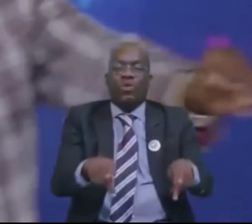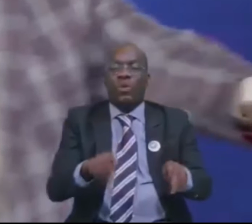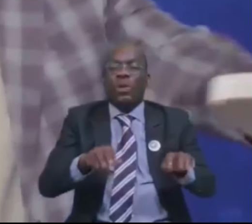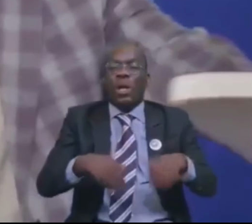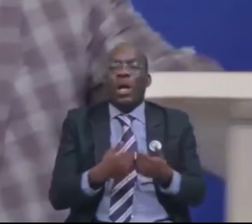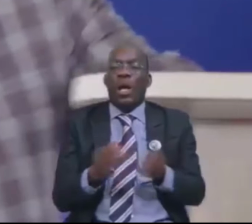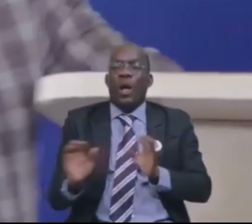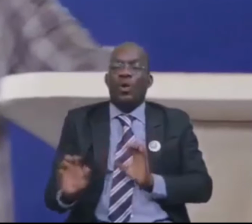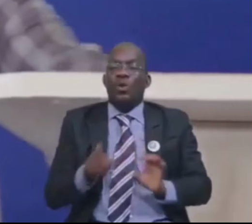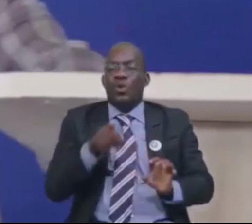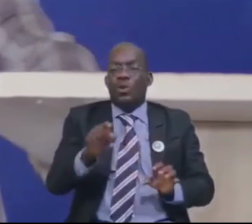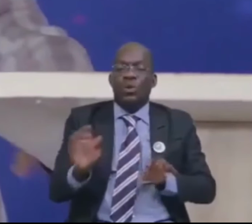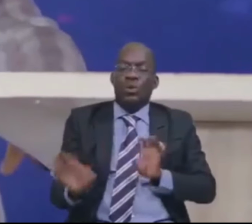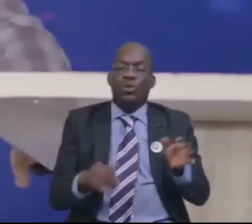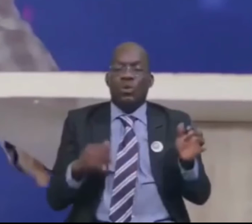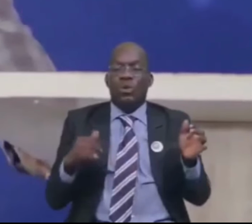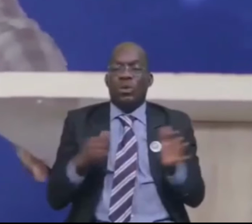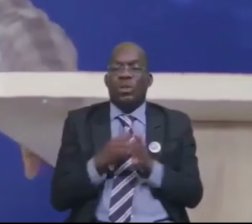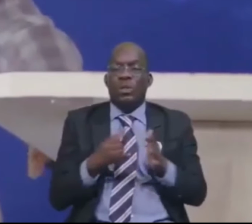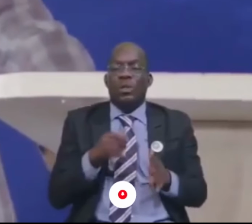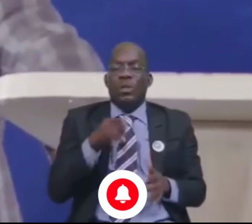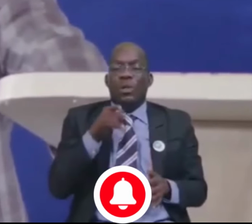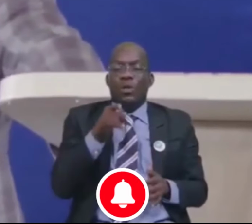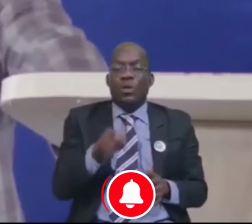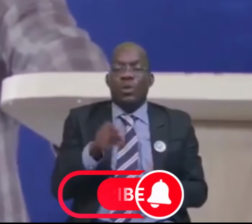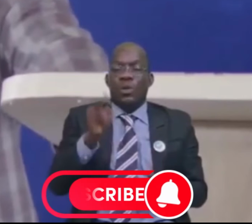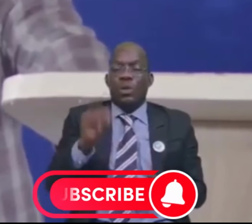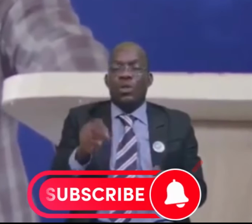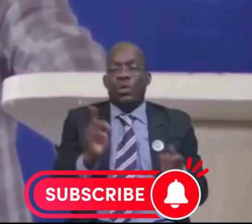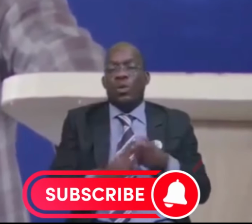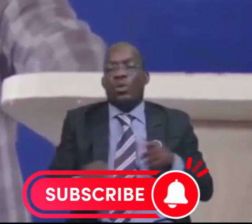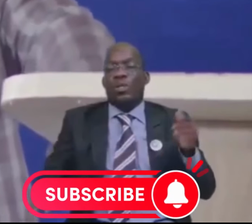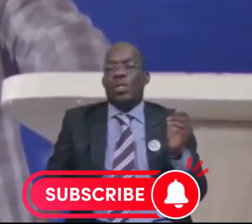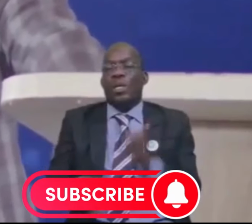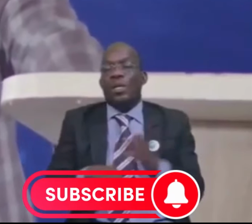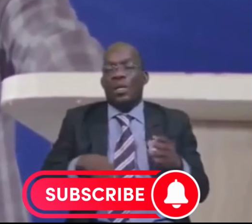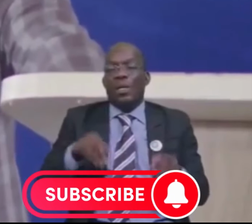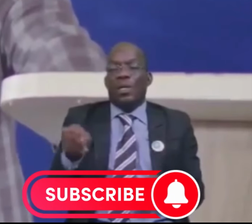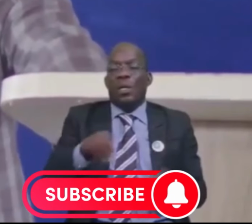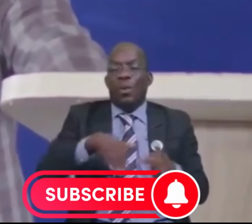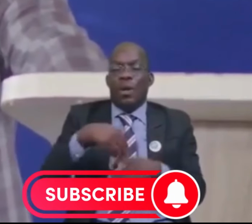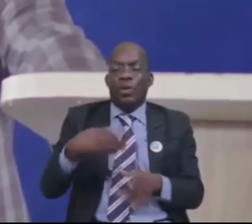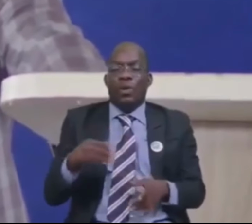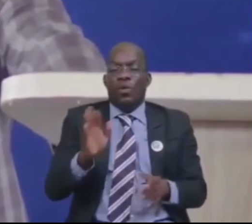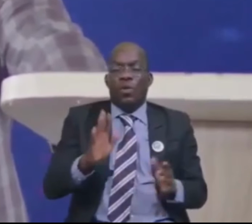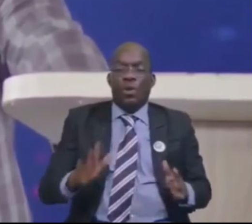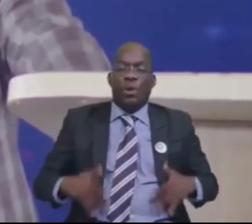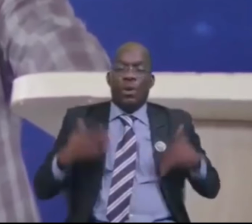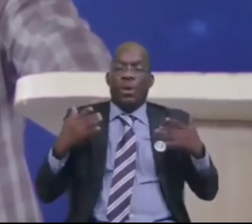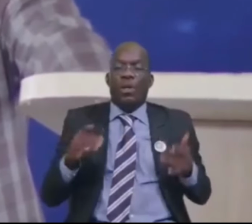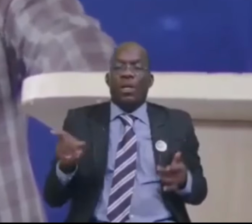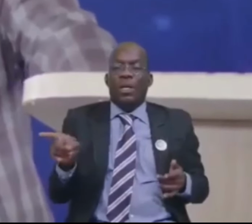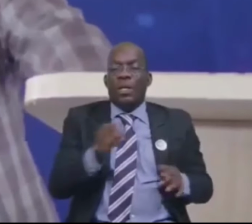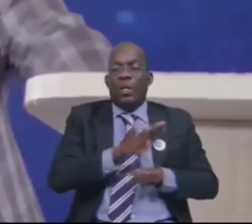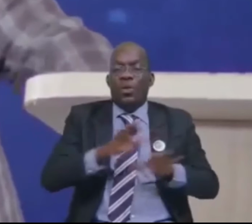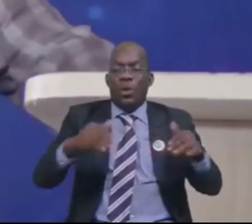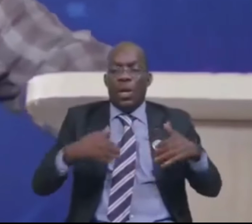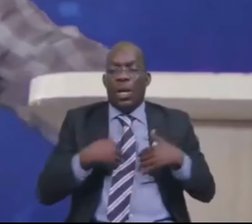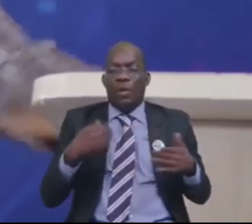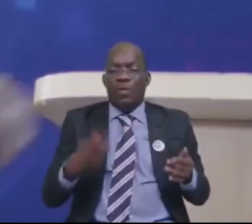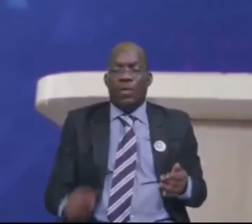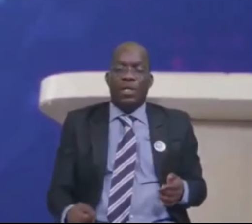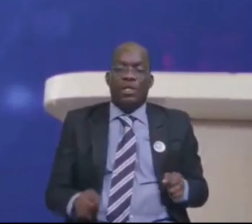that? There are things you need to get out of your life. Loafers. The people, they don't have your complexion. They